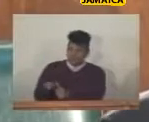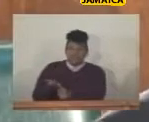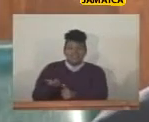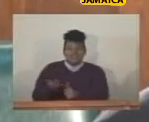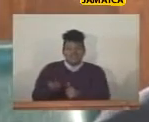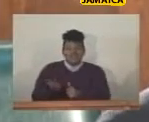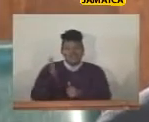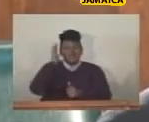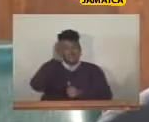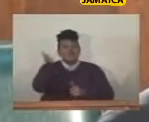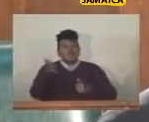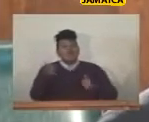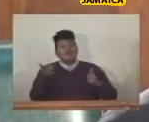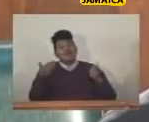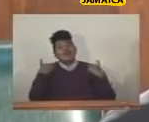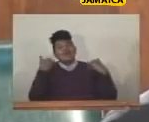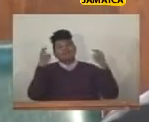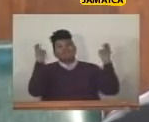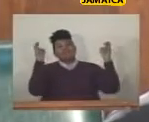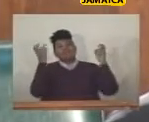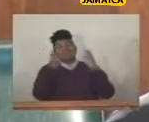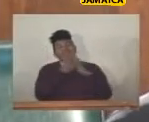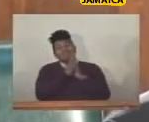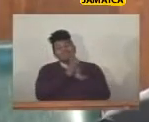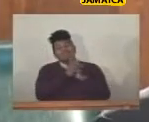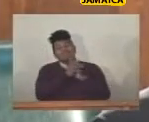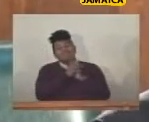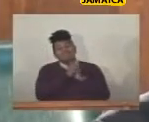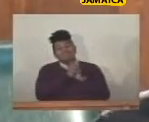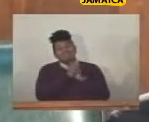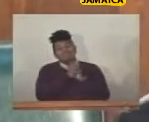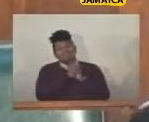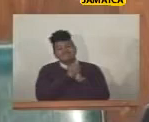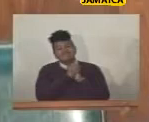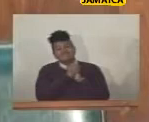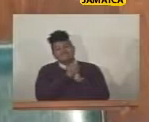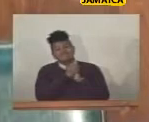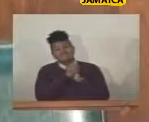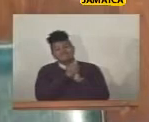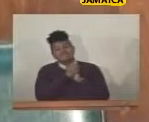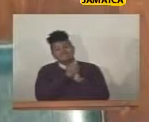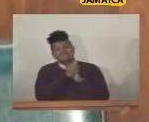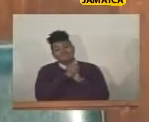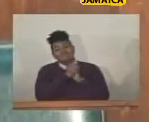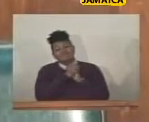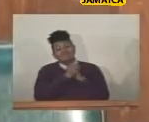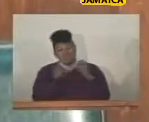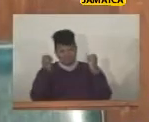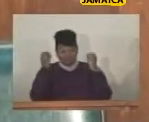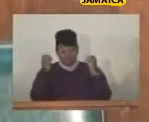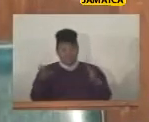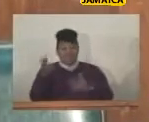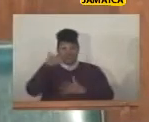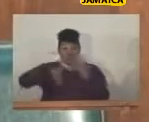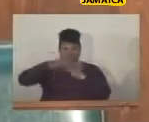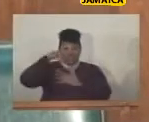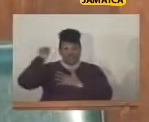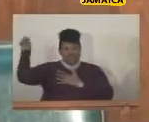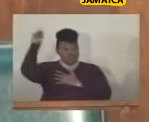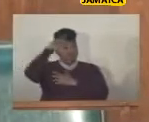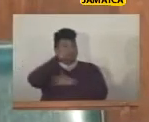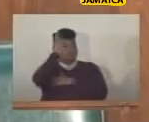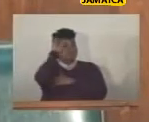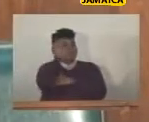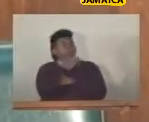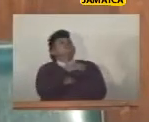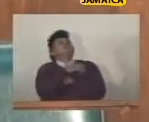is going to be a significant portion of the society who are going to pull